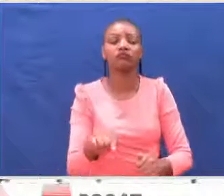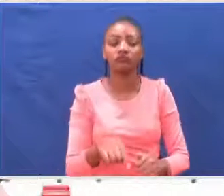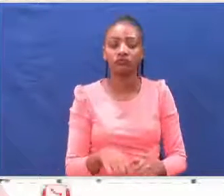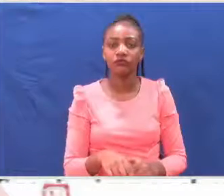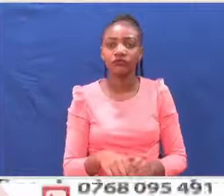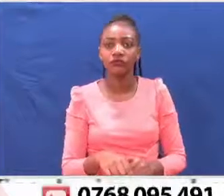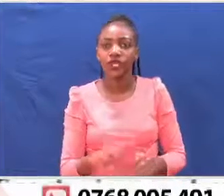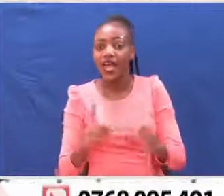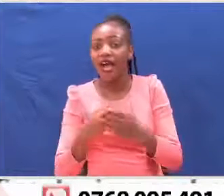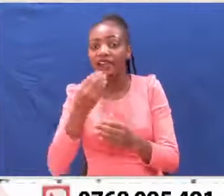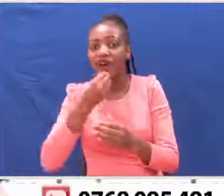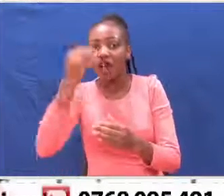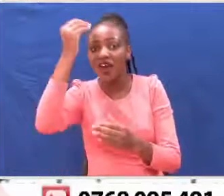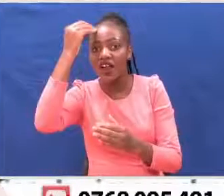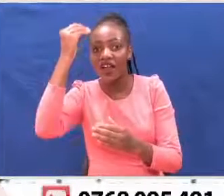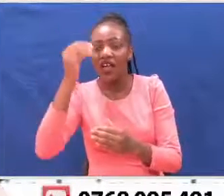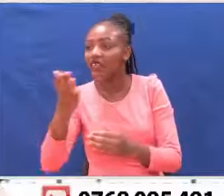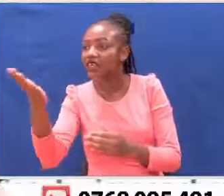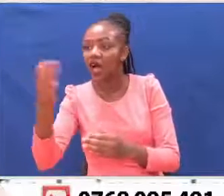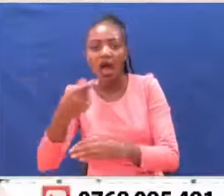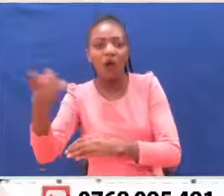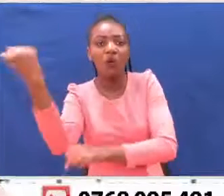orphan somewhere did not go to school